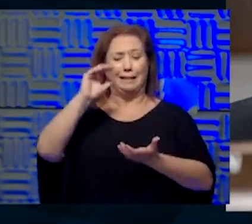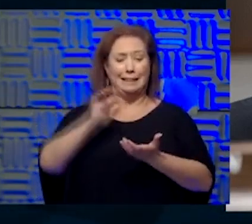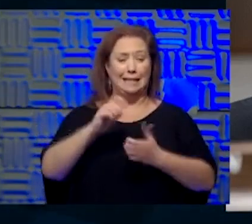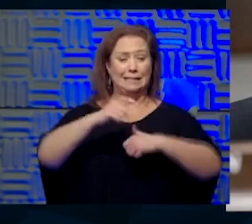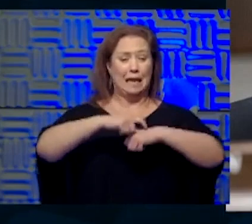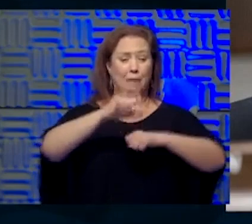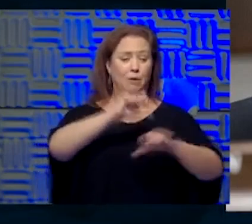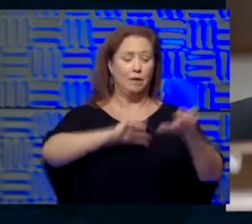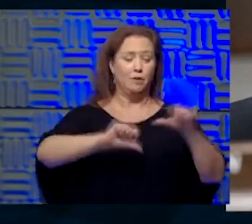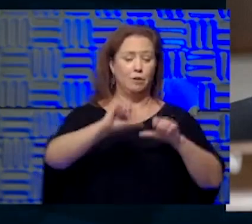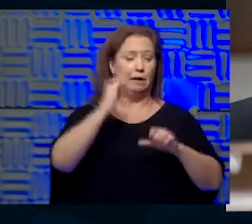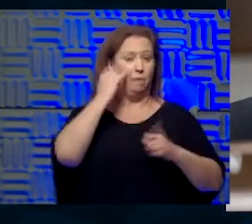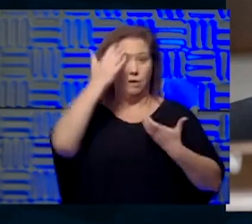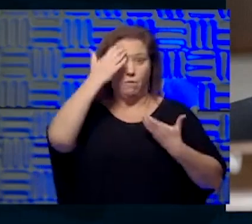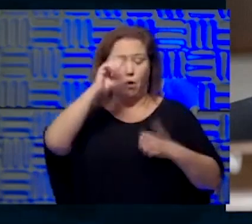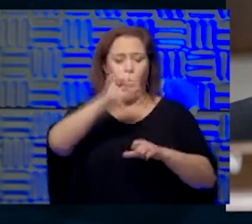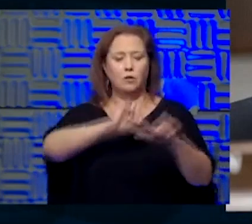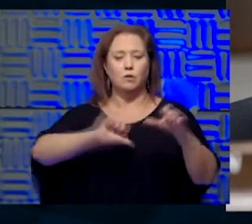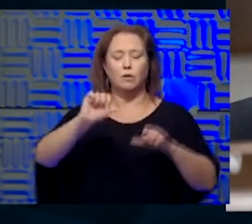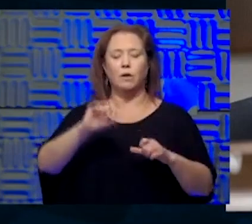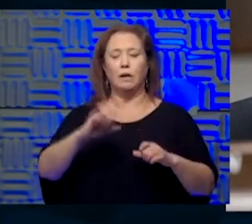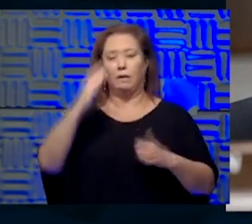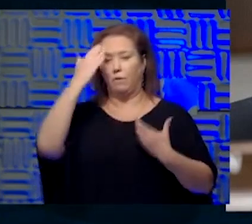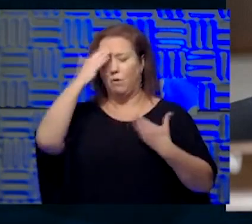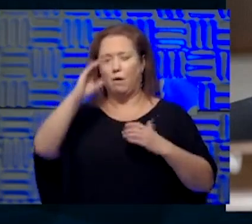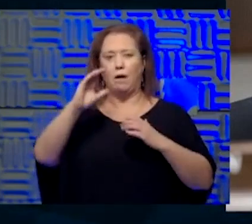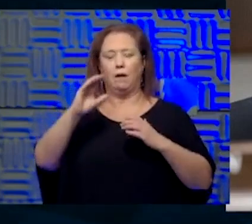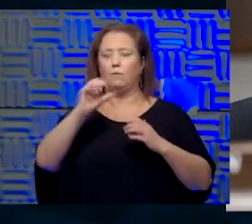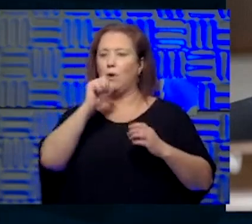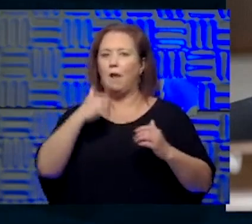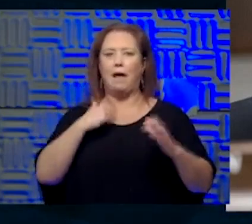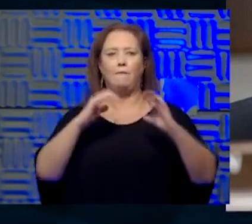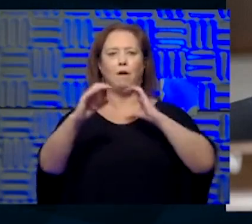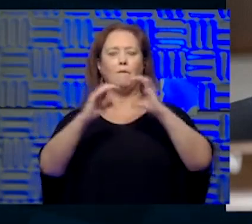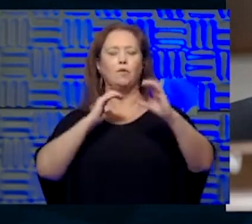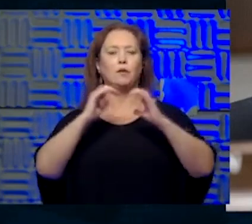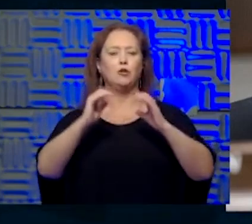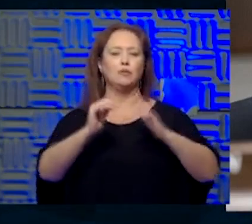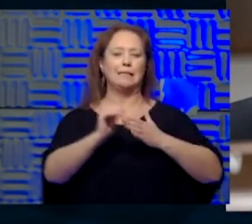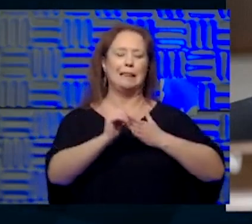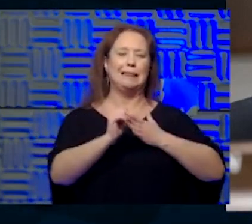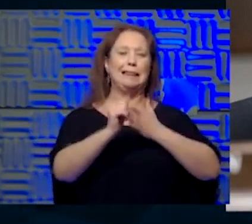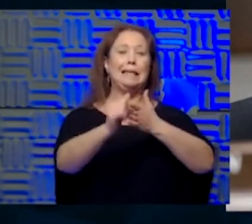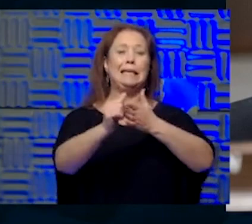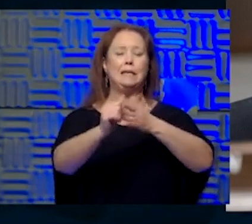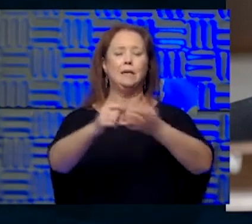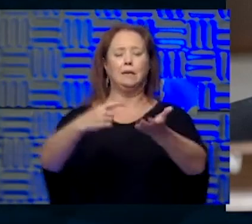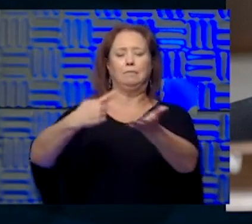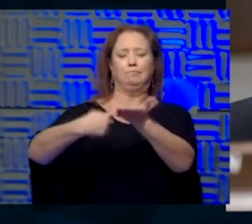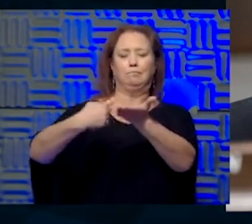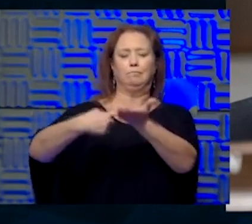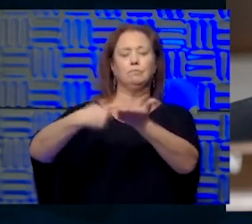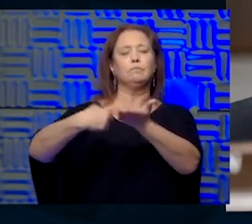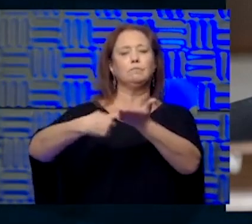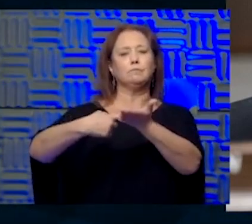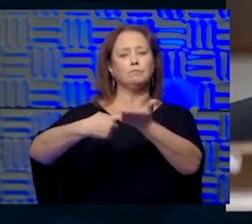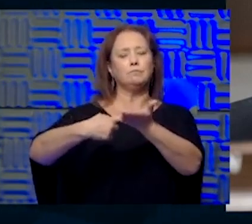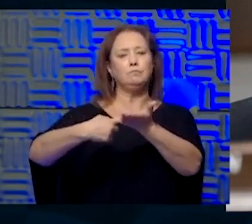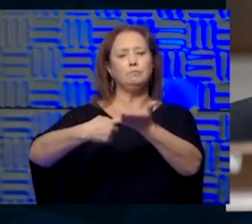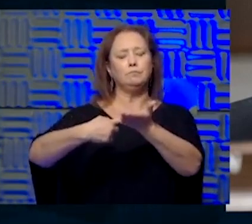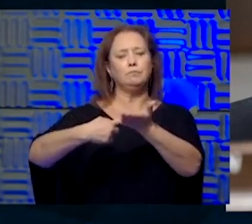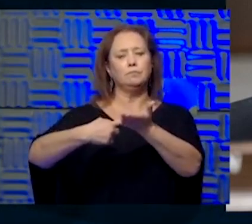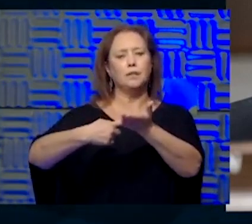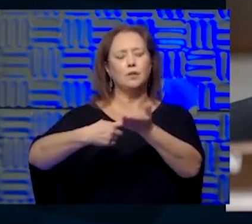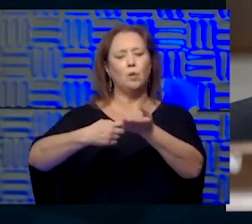if we don't know each other, if we don't have the conversations that lend itself toward a dialogue that gets us to a place